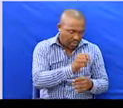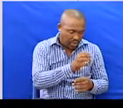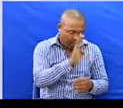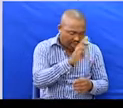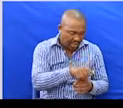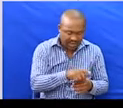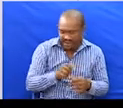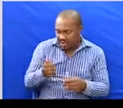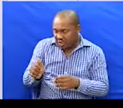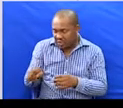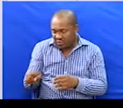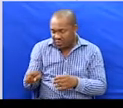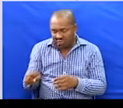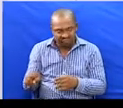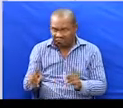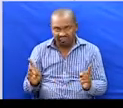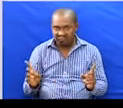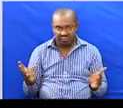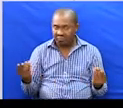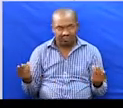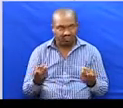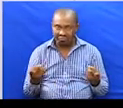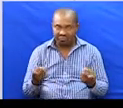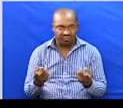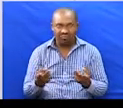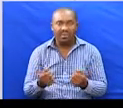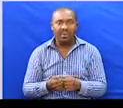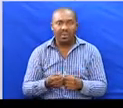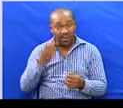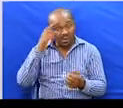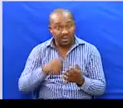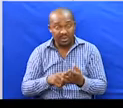So variation means condition of